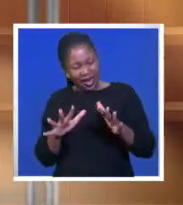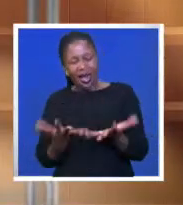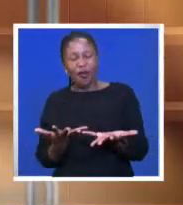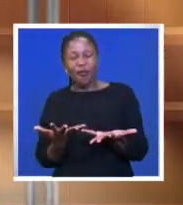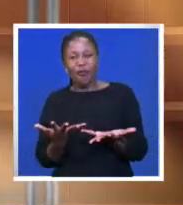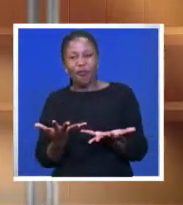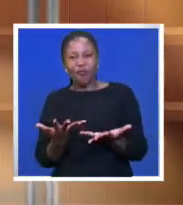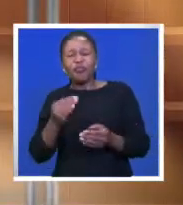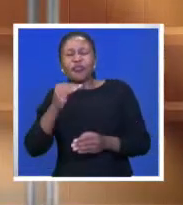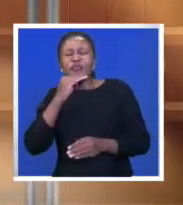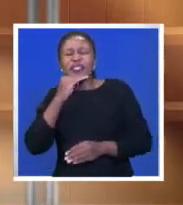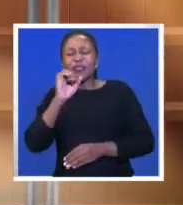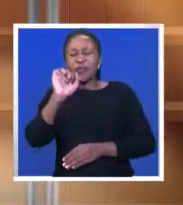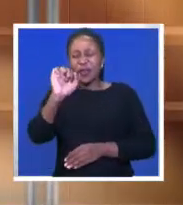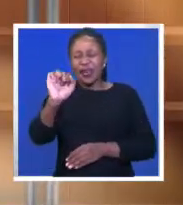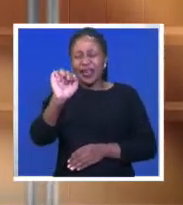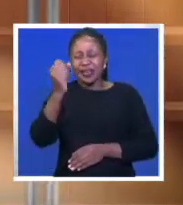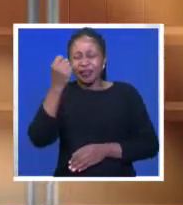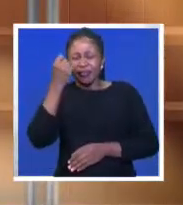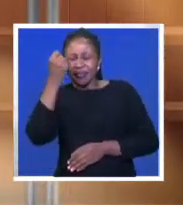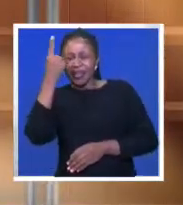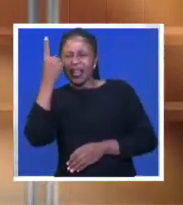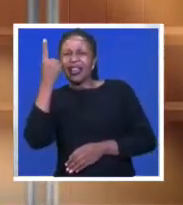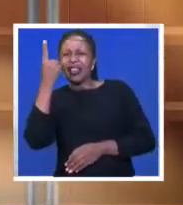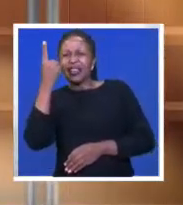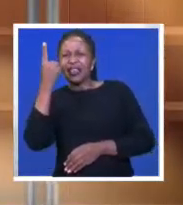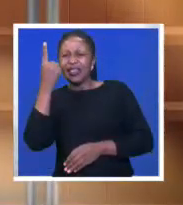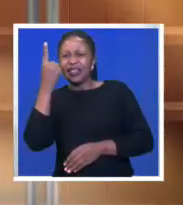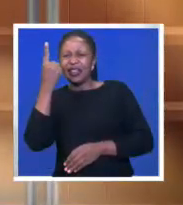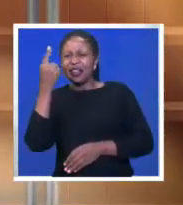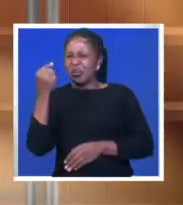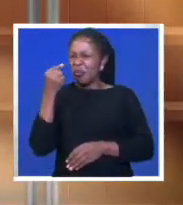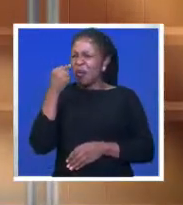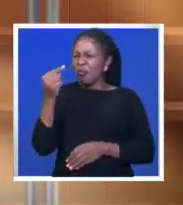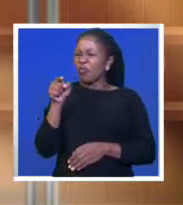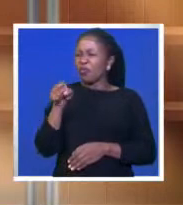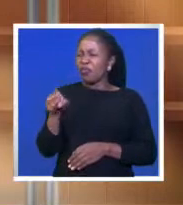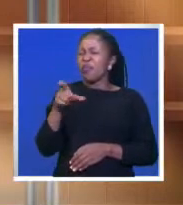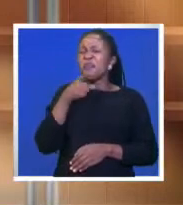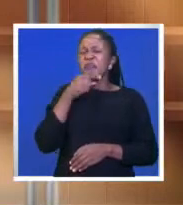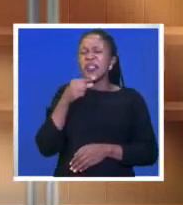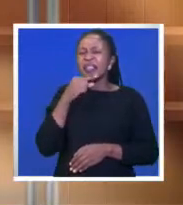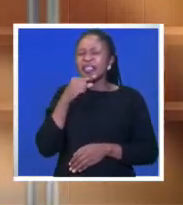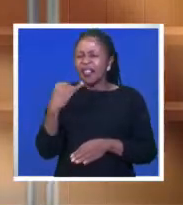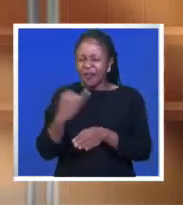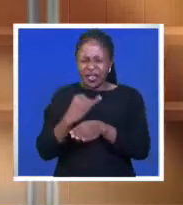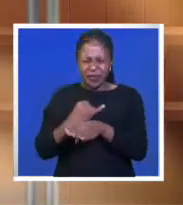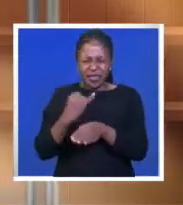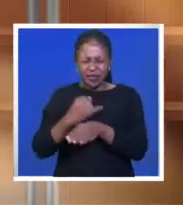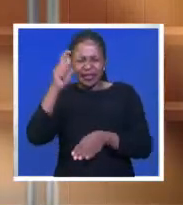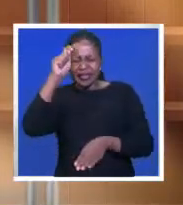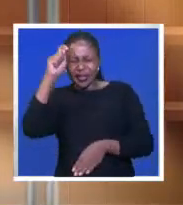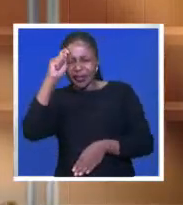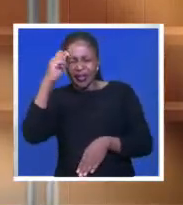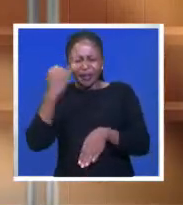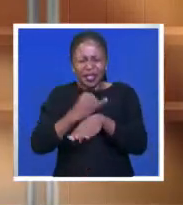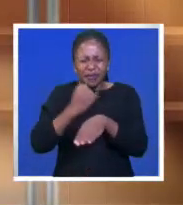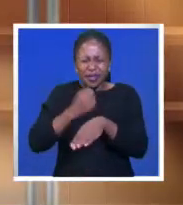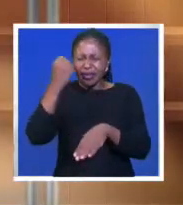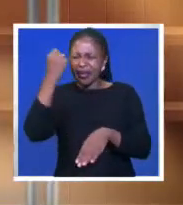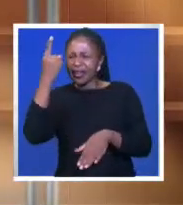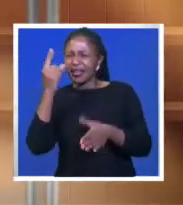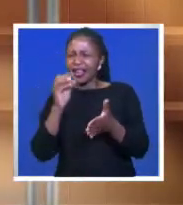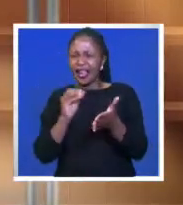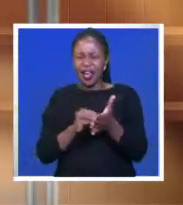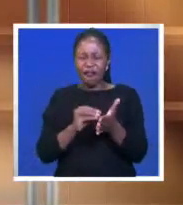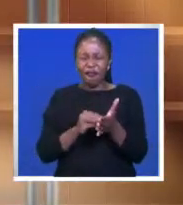look at Edmond and what he has been able to do in such a short space of time, remember, my dear Lena, he has just